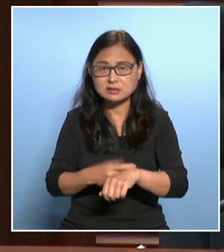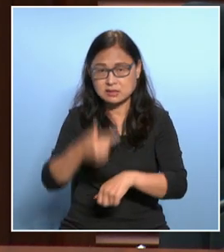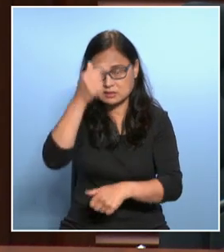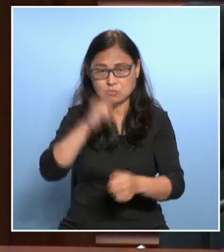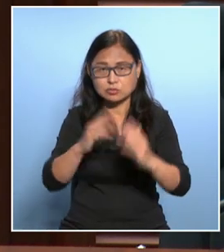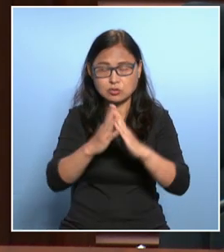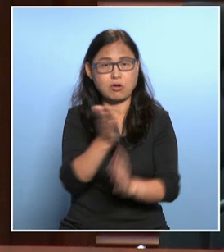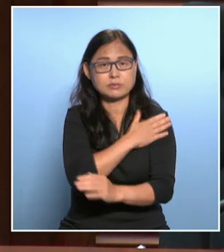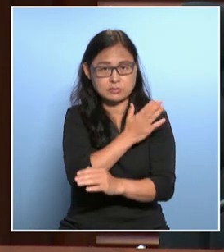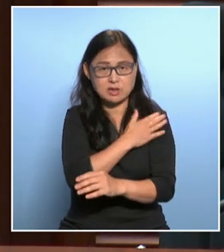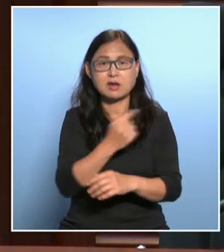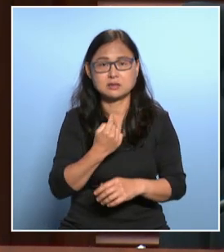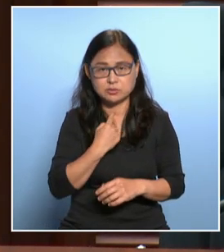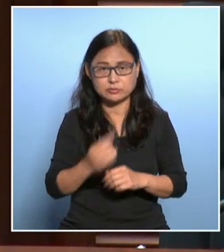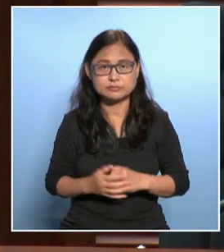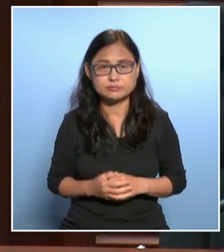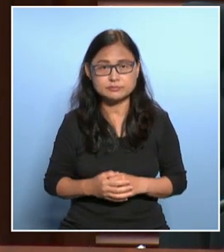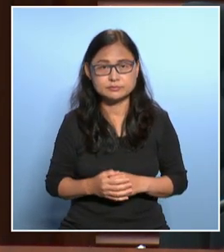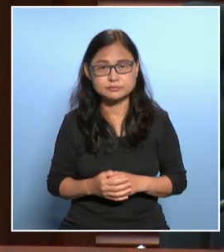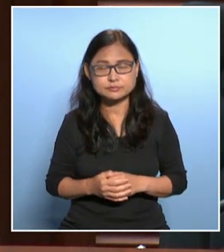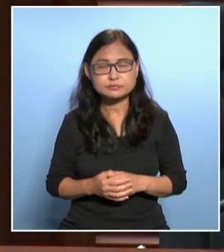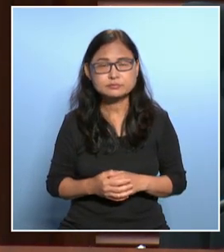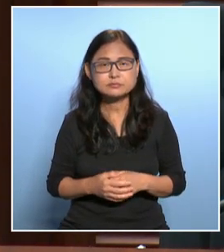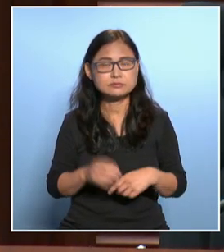of patients is facing enormous stress.